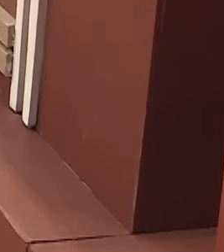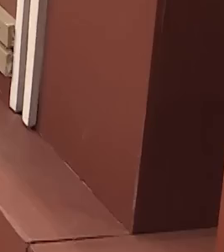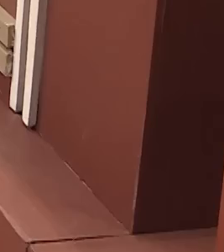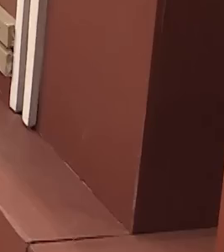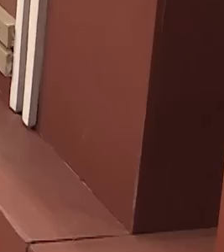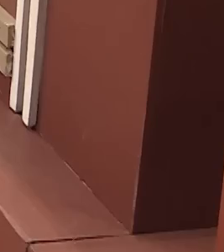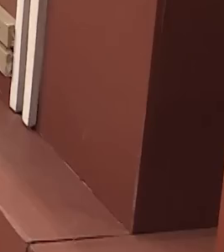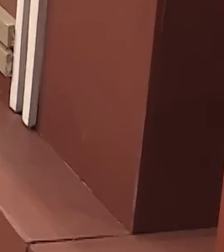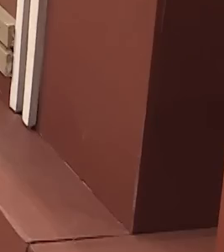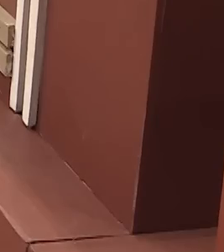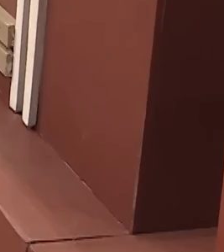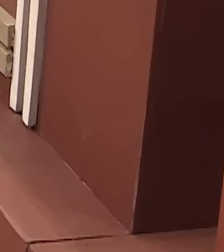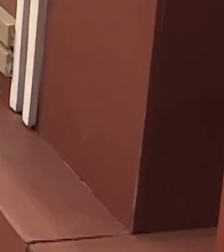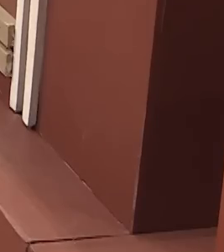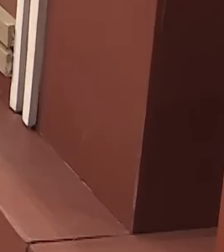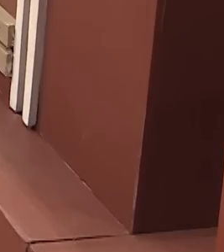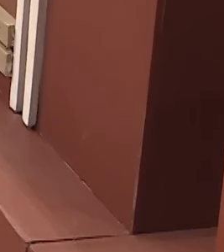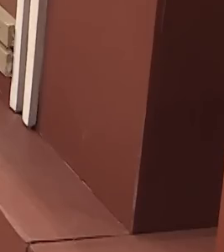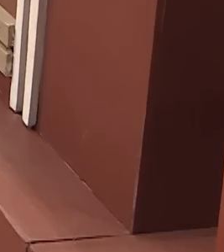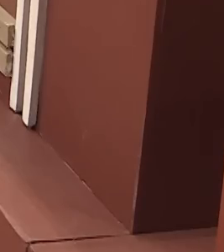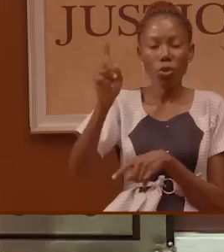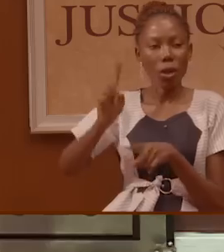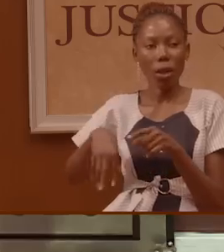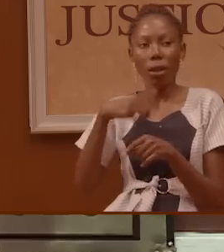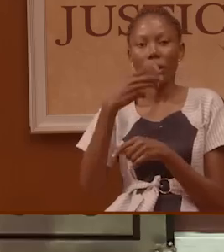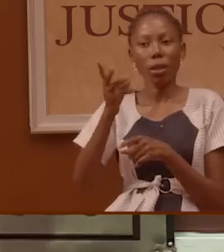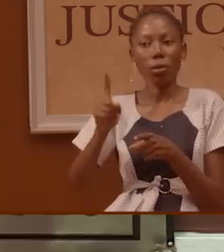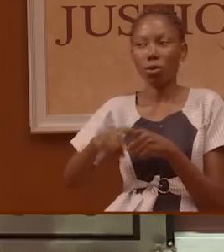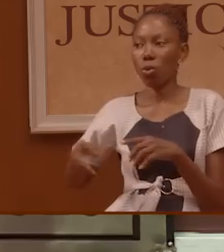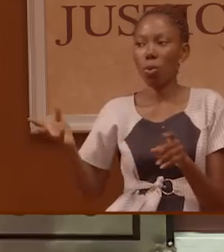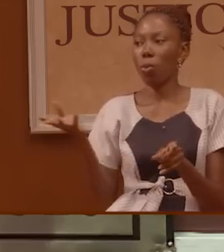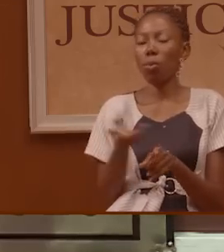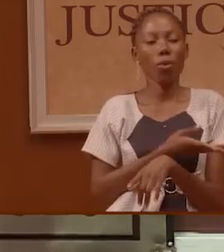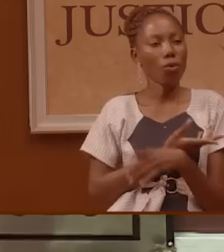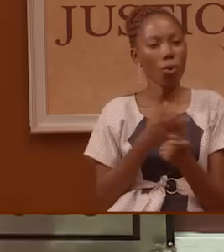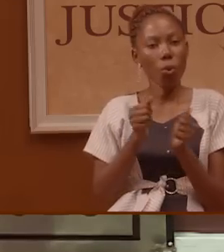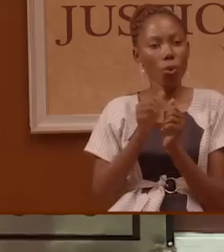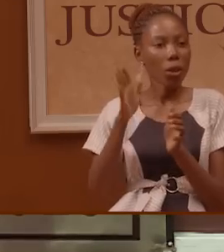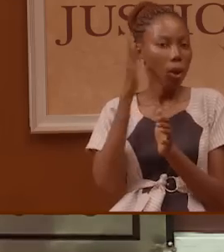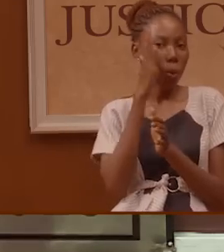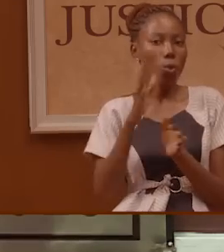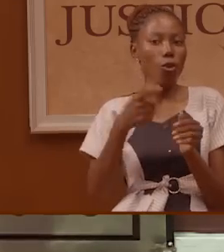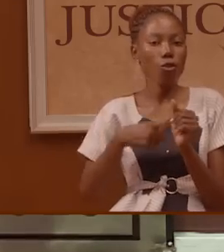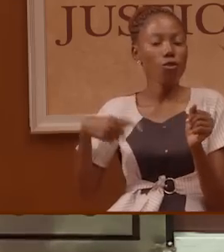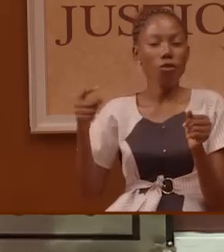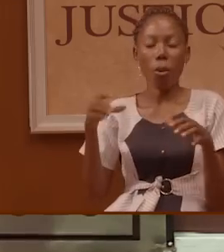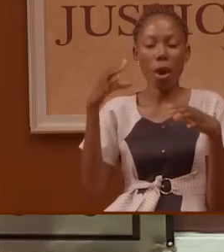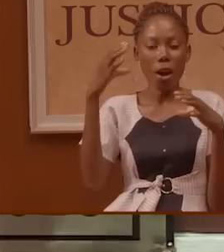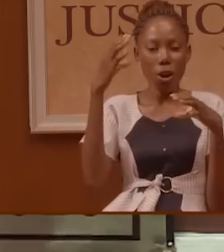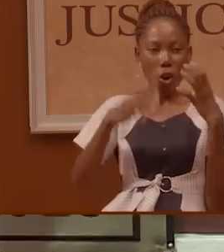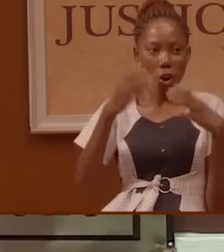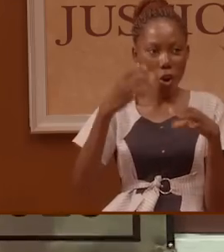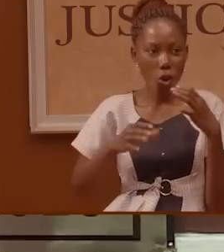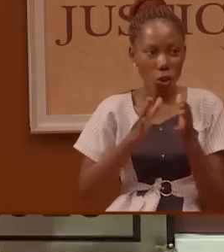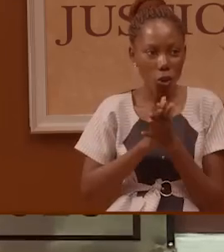Even if a tenant is there and you want to evict the tenant, he's in that capacity because he's deceased.